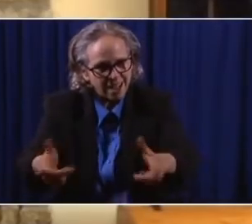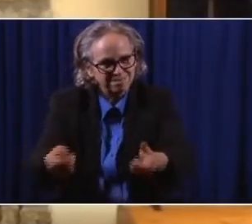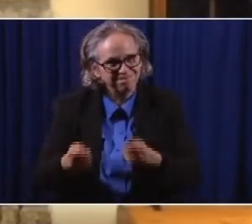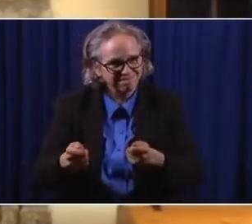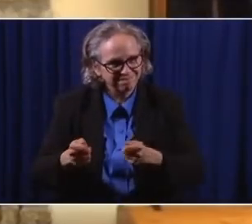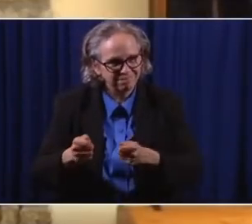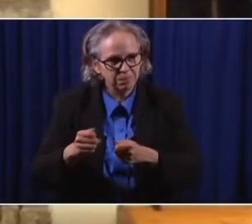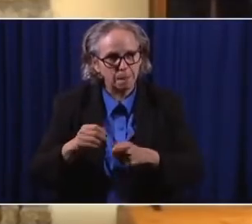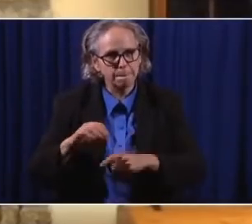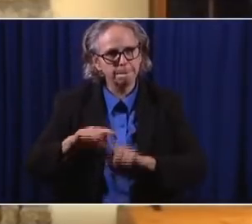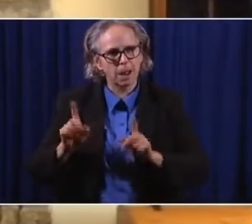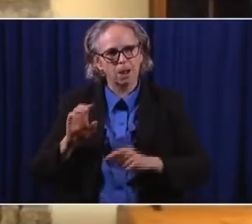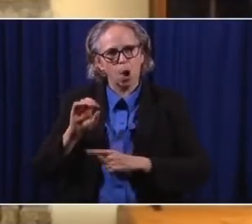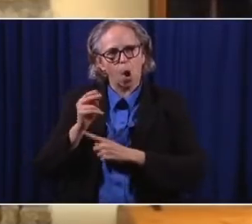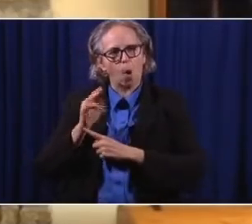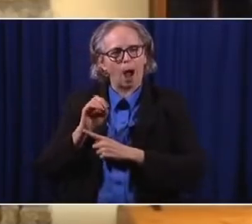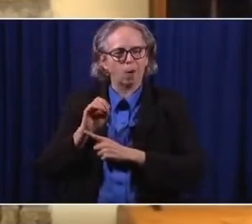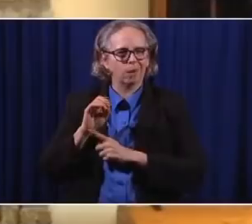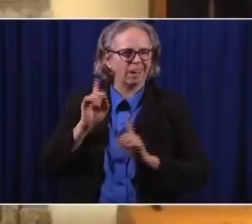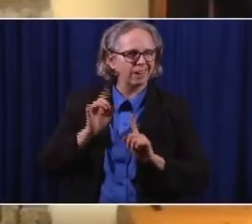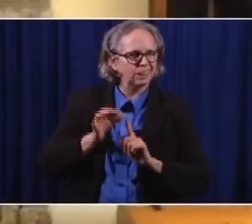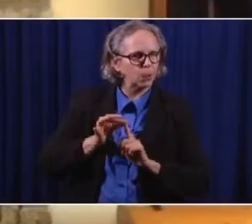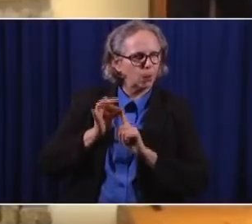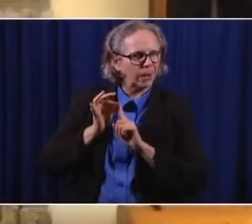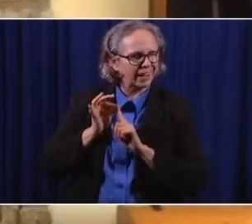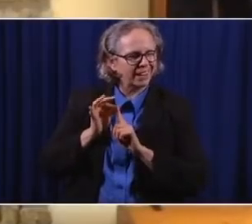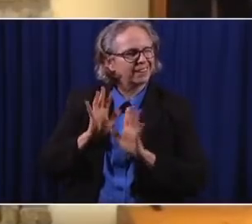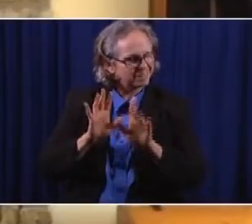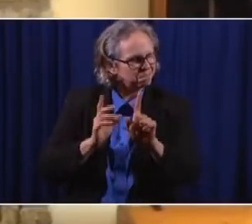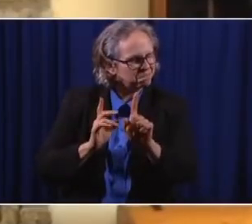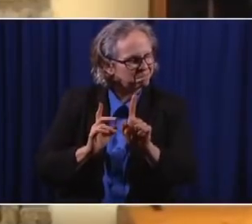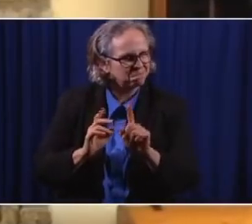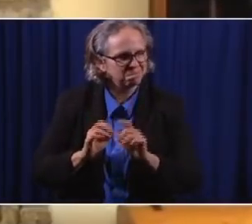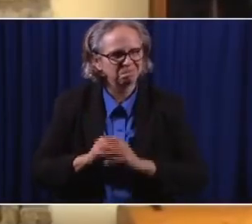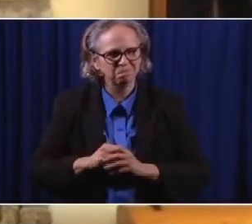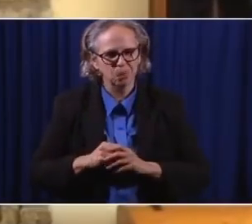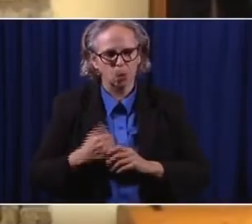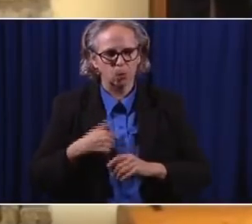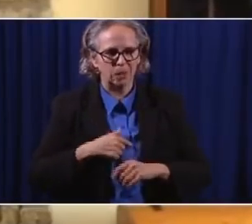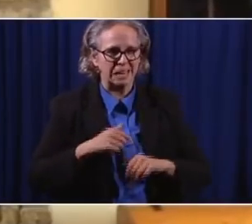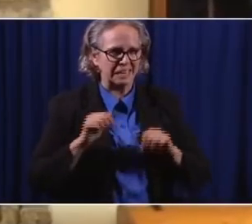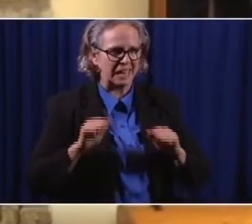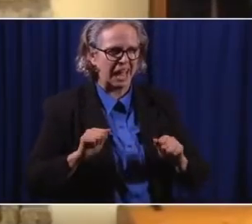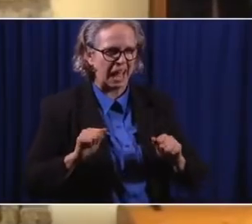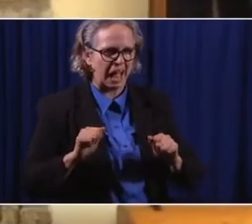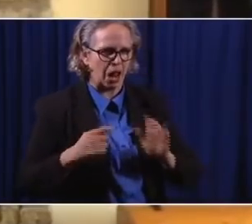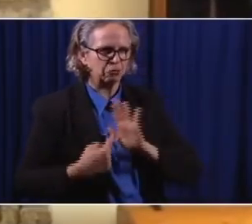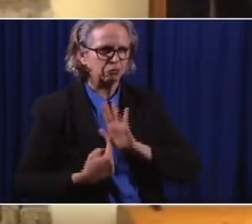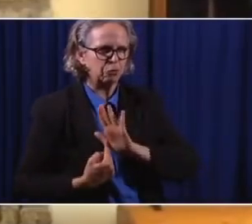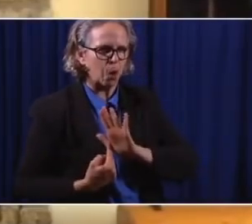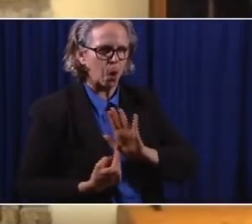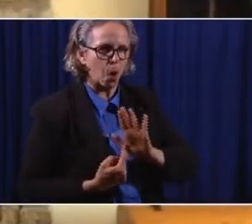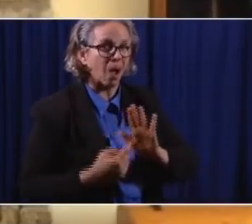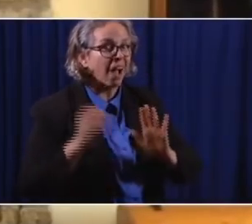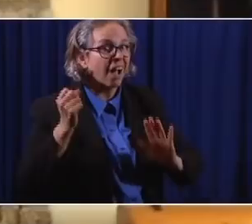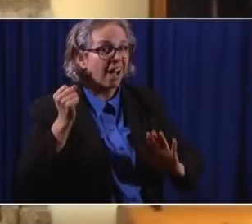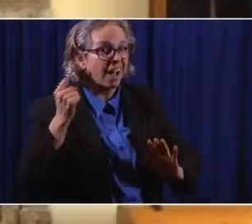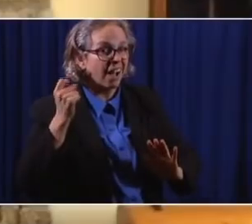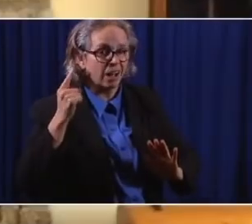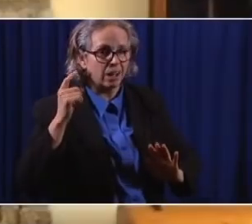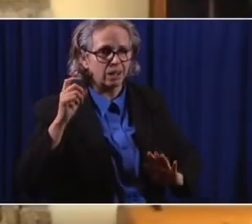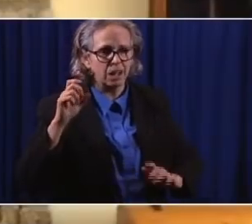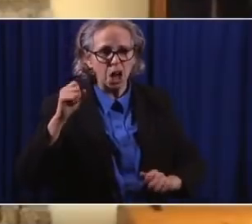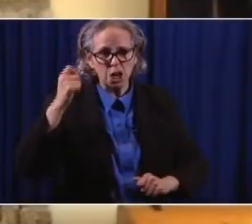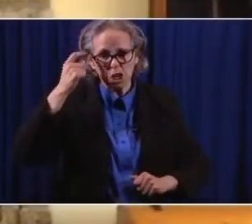this. Government cannot mandate unless we're in China or unless some